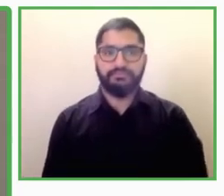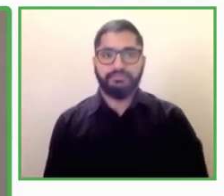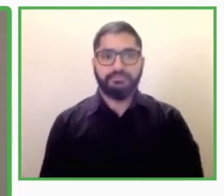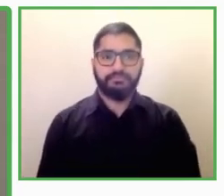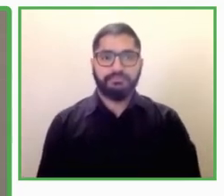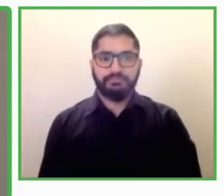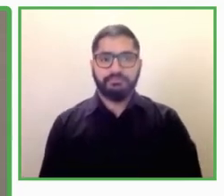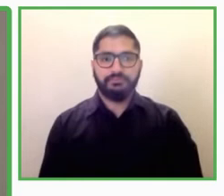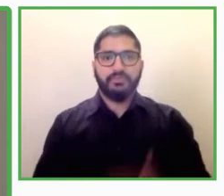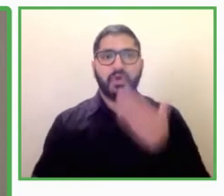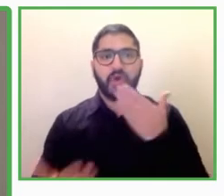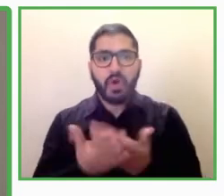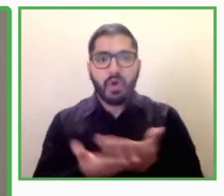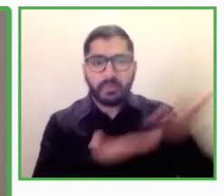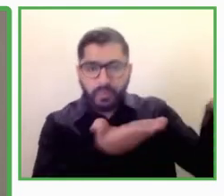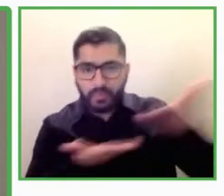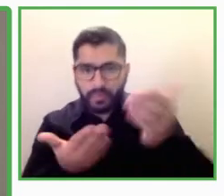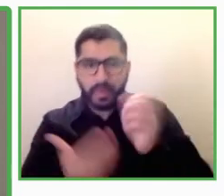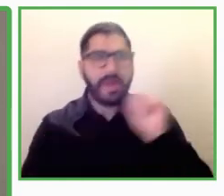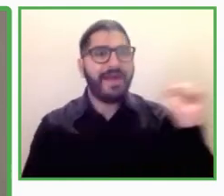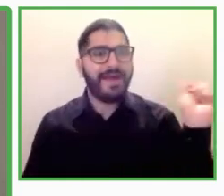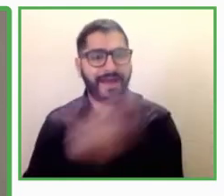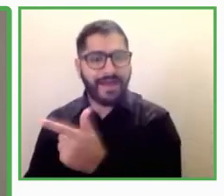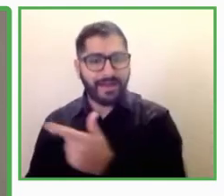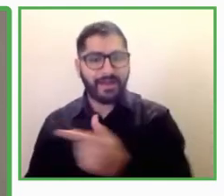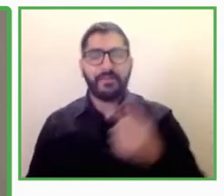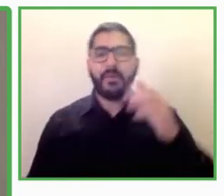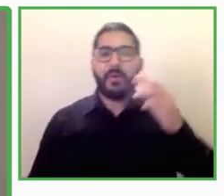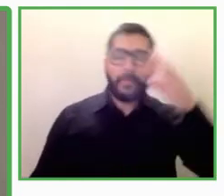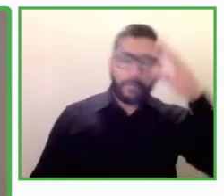Todos y todas a esta sesión. Welcome everyone to this session